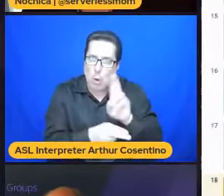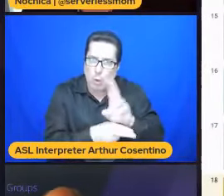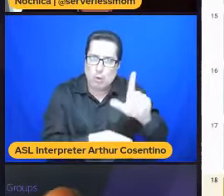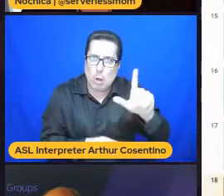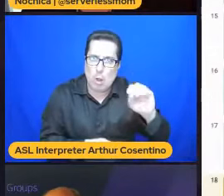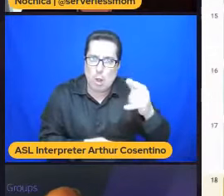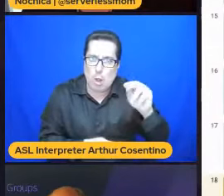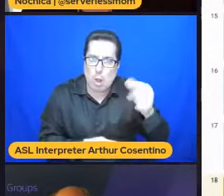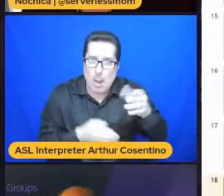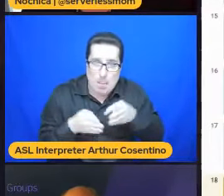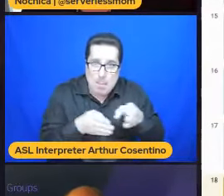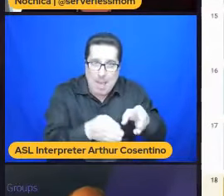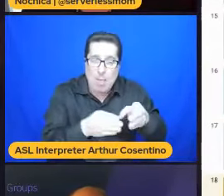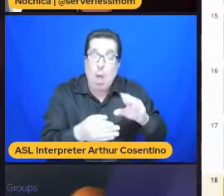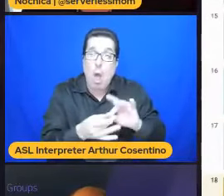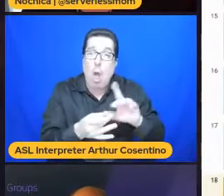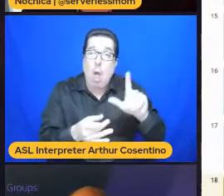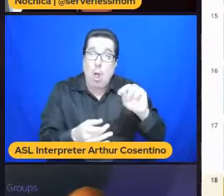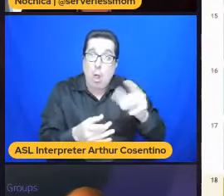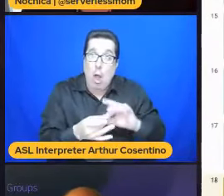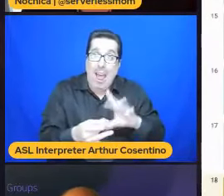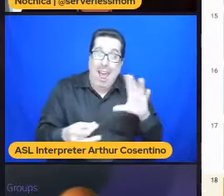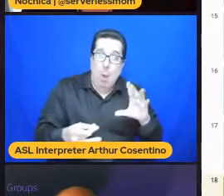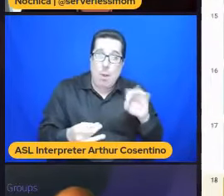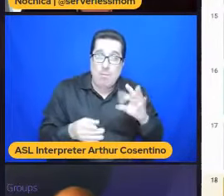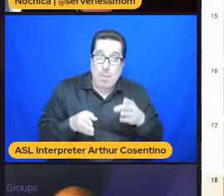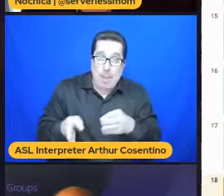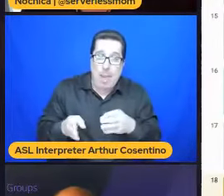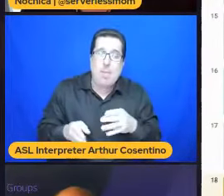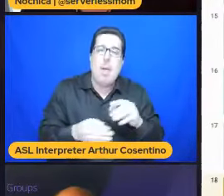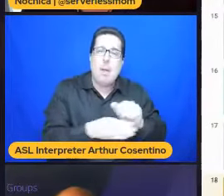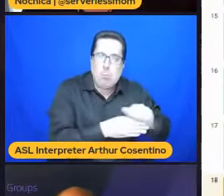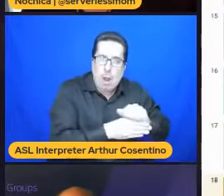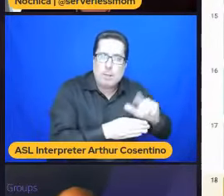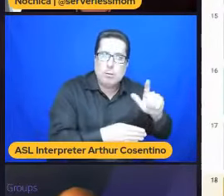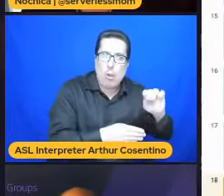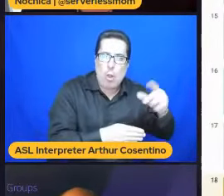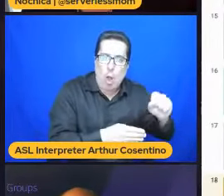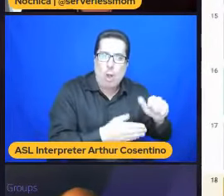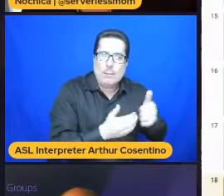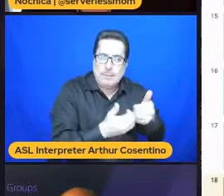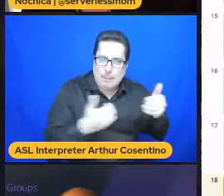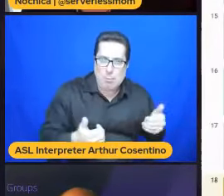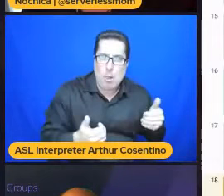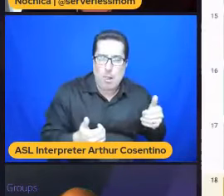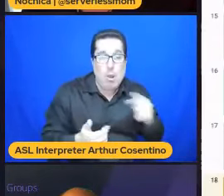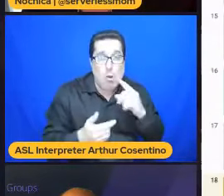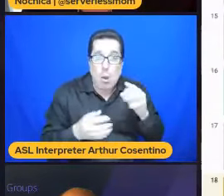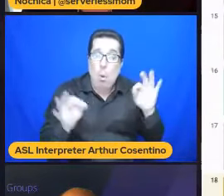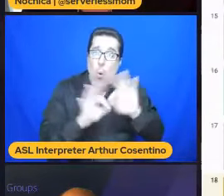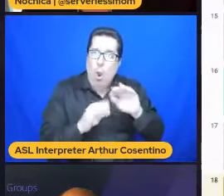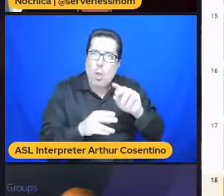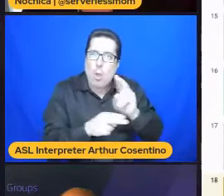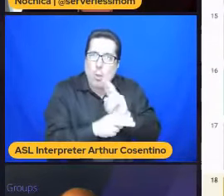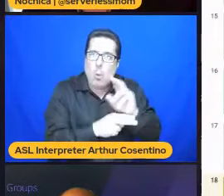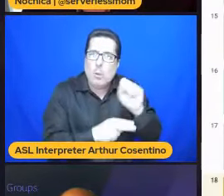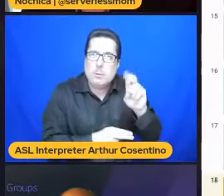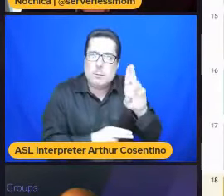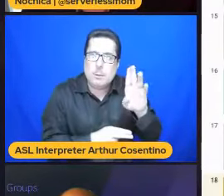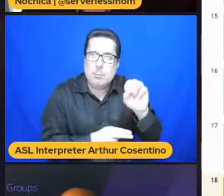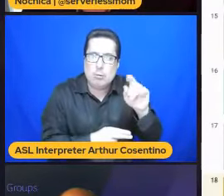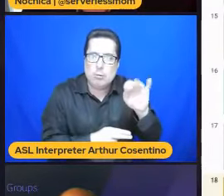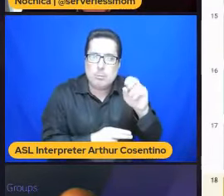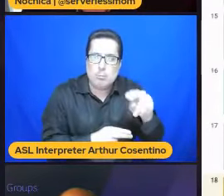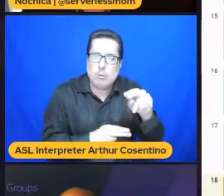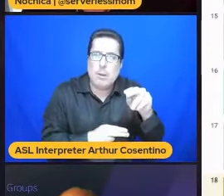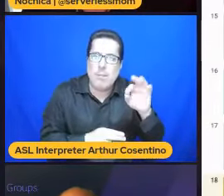out to CloudWatch and then processing those logs separately. So it's great to use some kind of subscription filter to make sure you're not sending absolutely